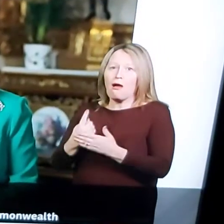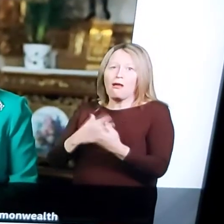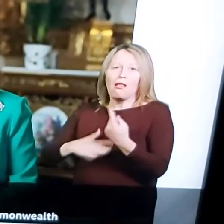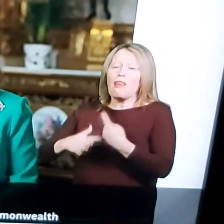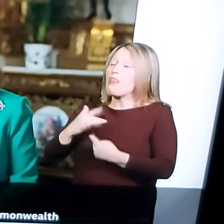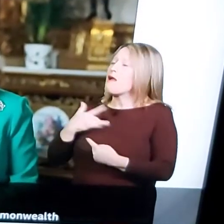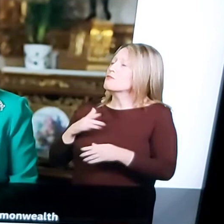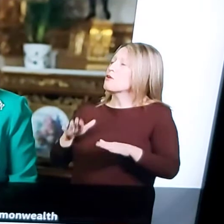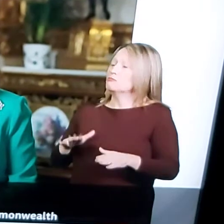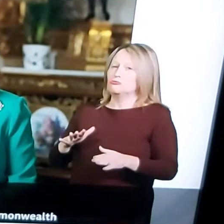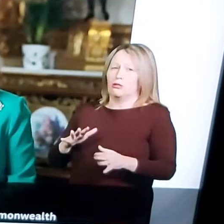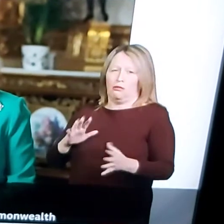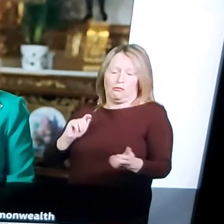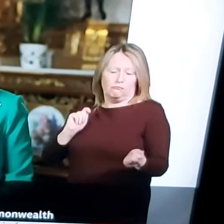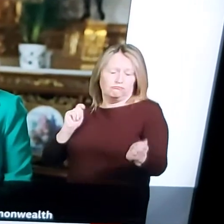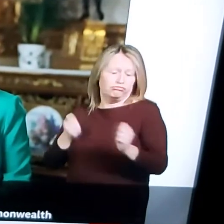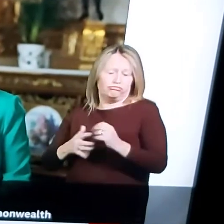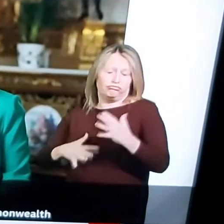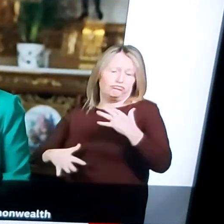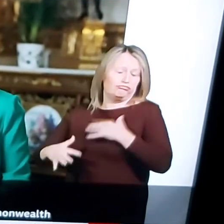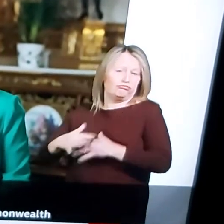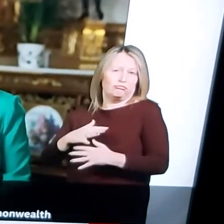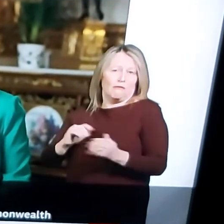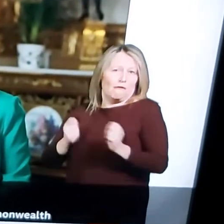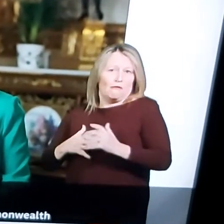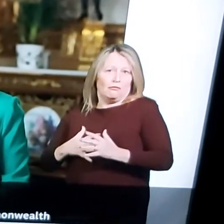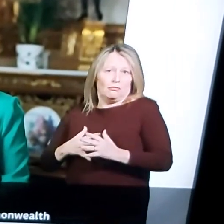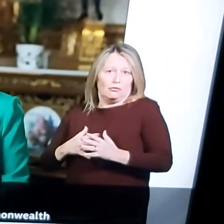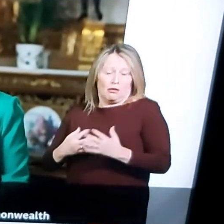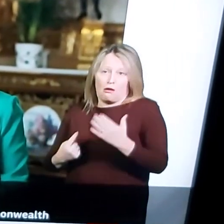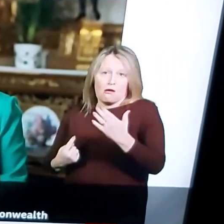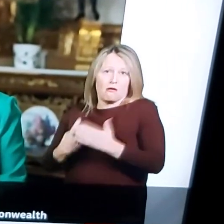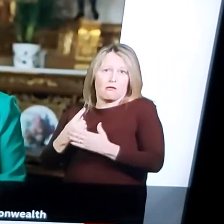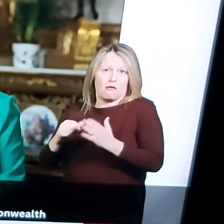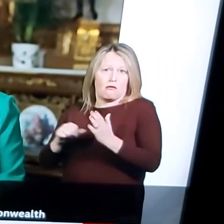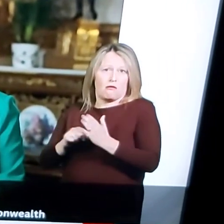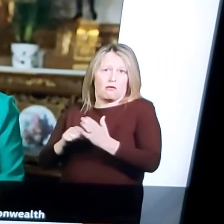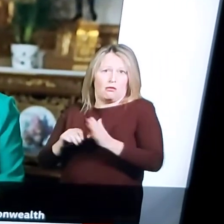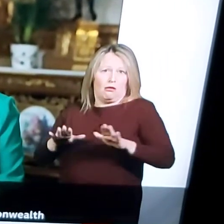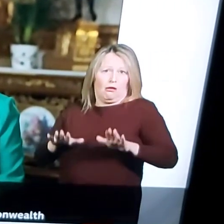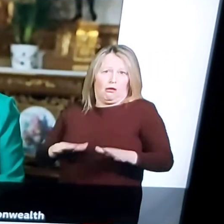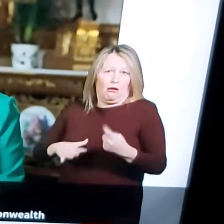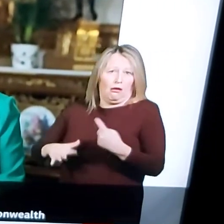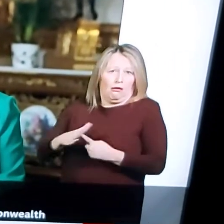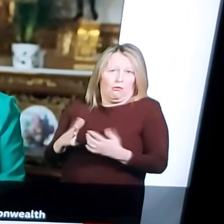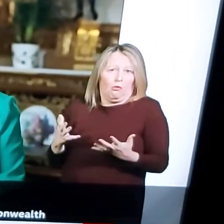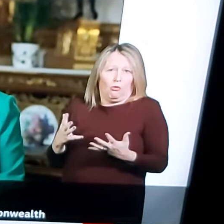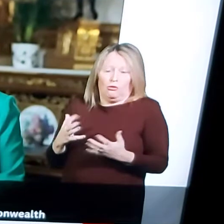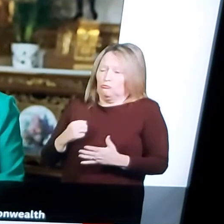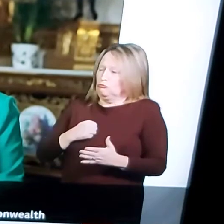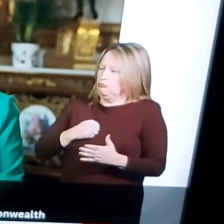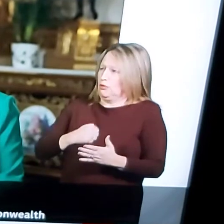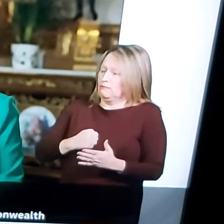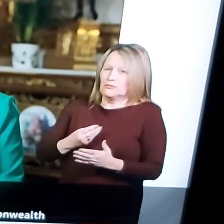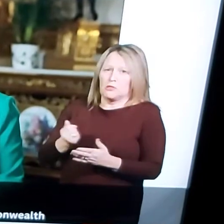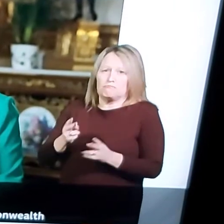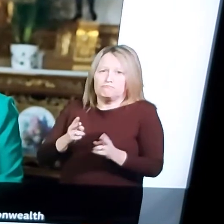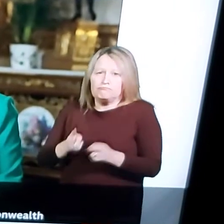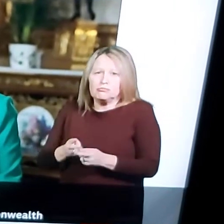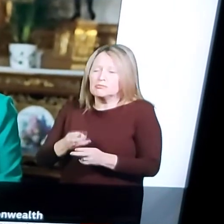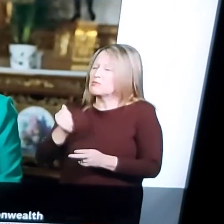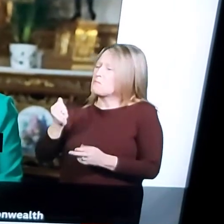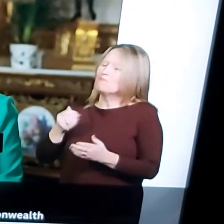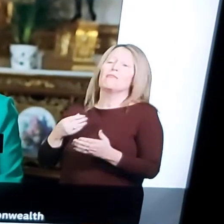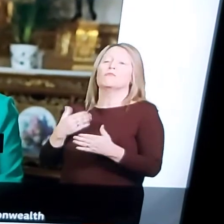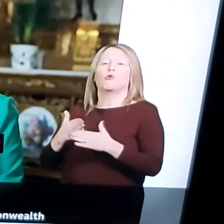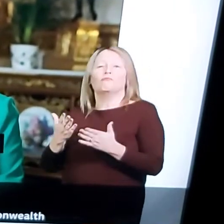country. A disruption that has brought grief to some, financial difficulties to many, and